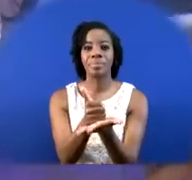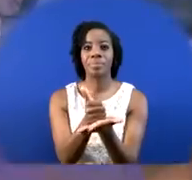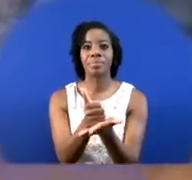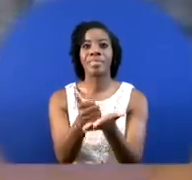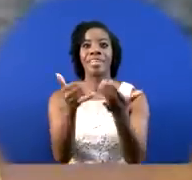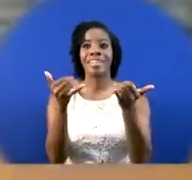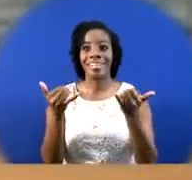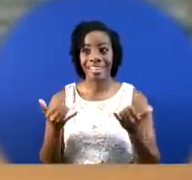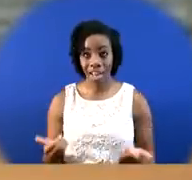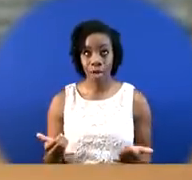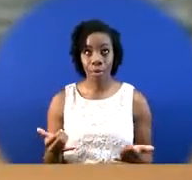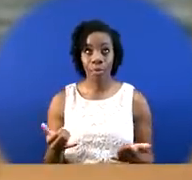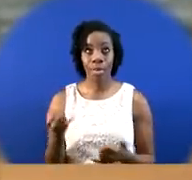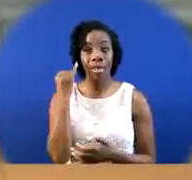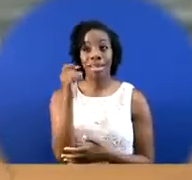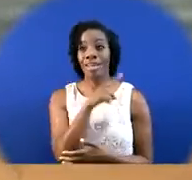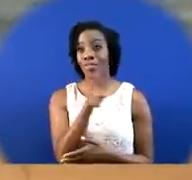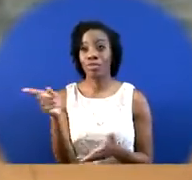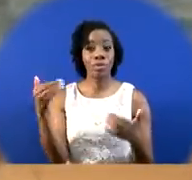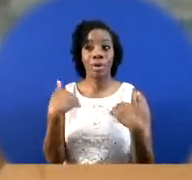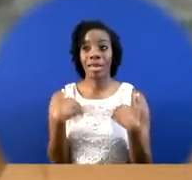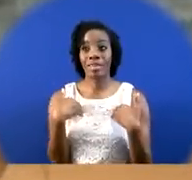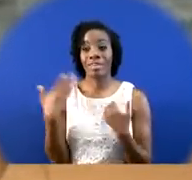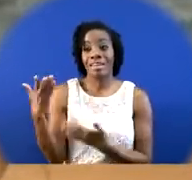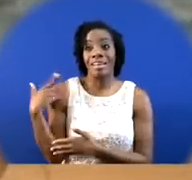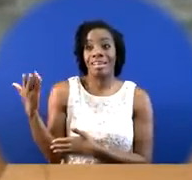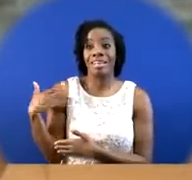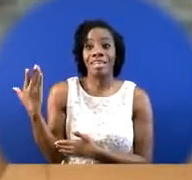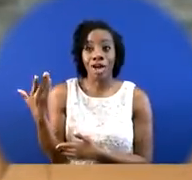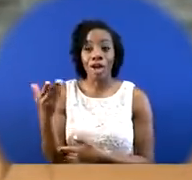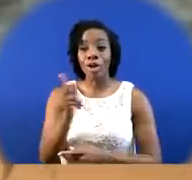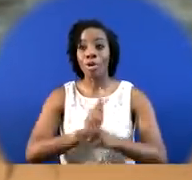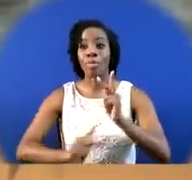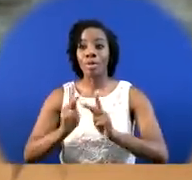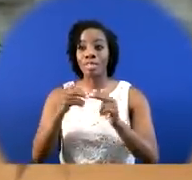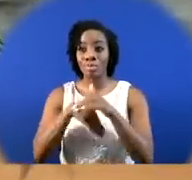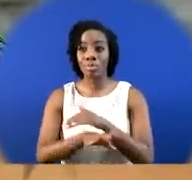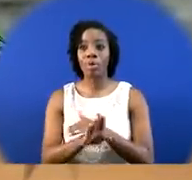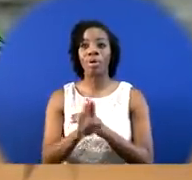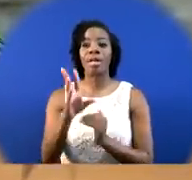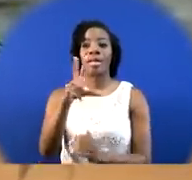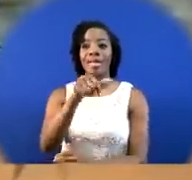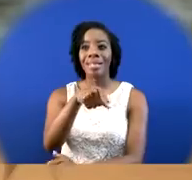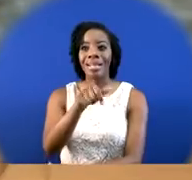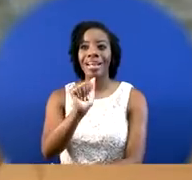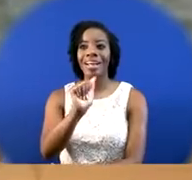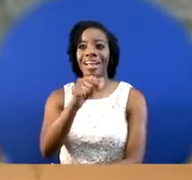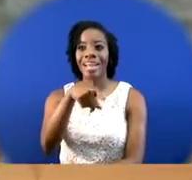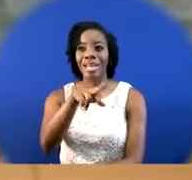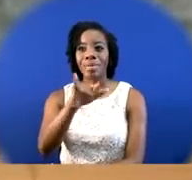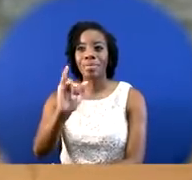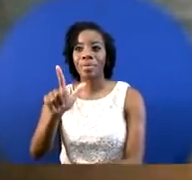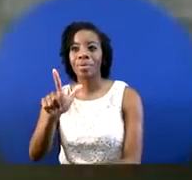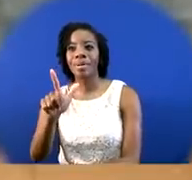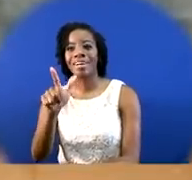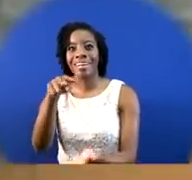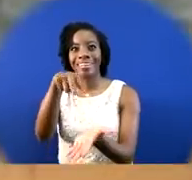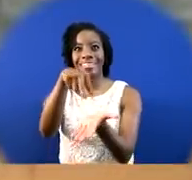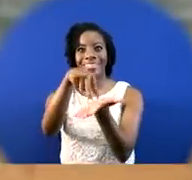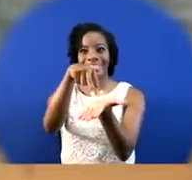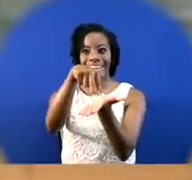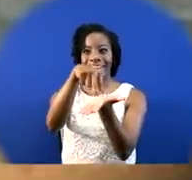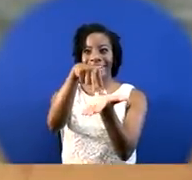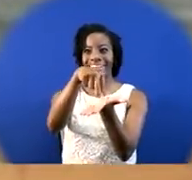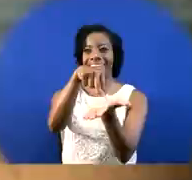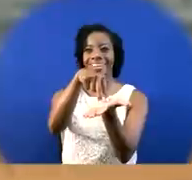Now, if you happen to be one of those young bucks born in April, because you're not nearly her age, won't you stand up? There they are, jumping up,